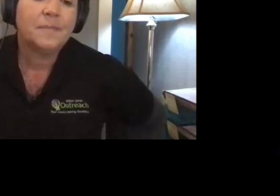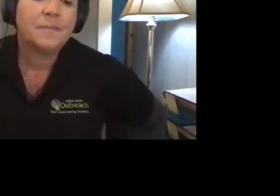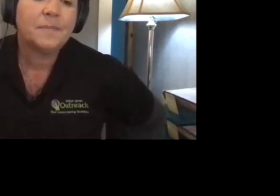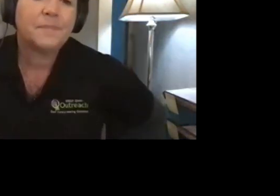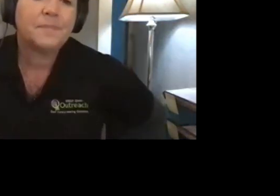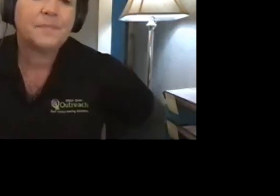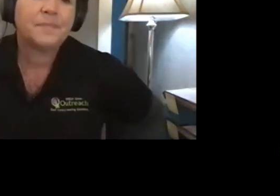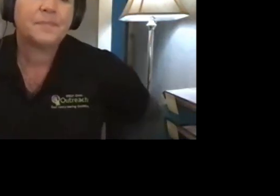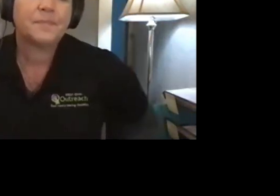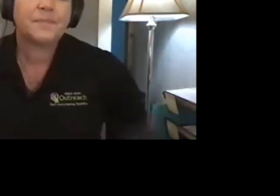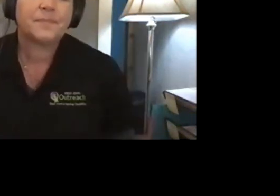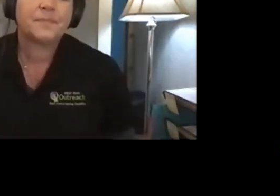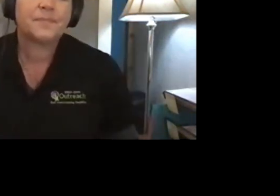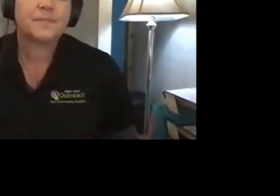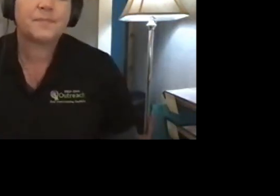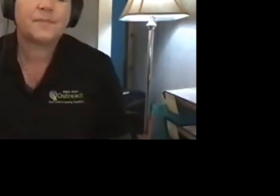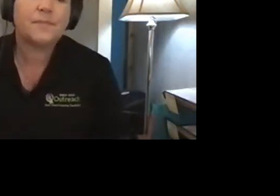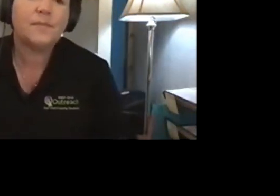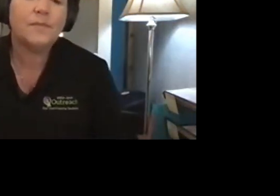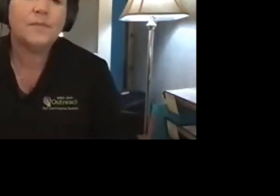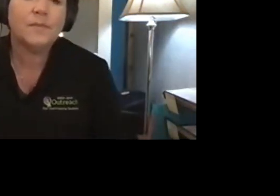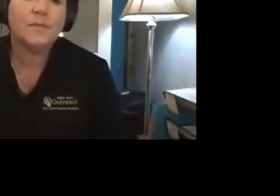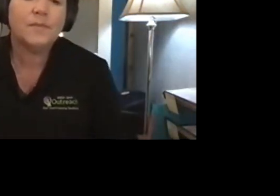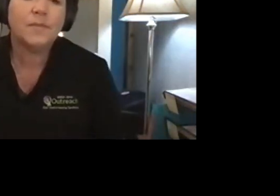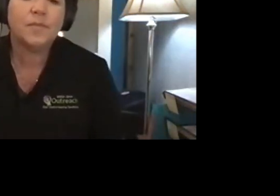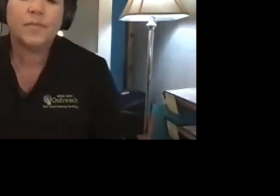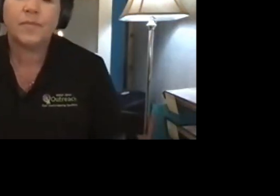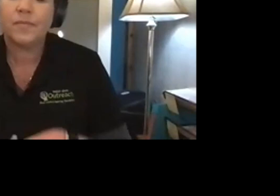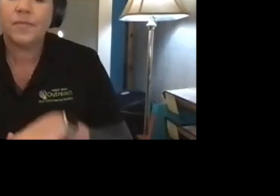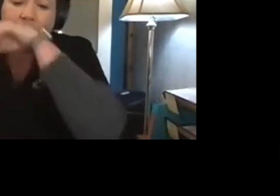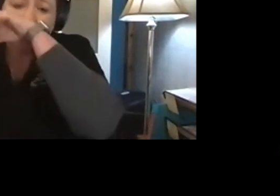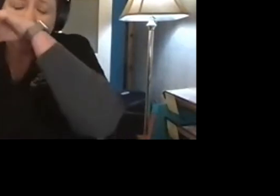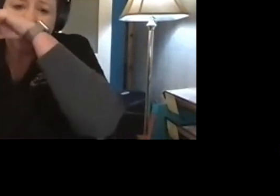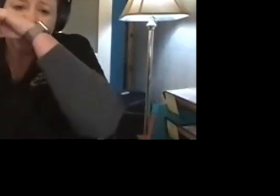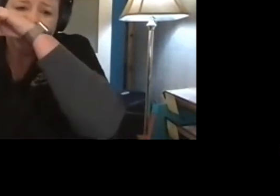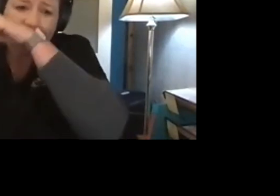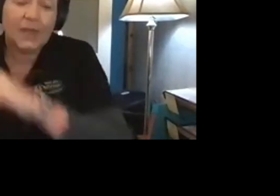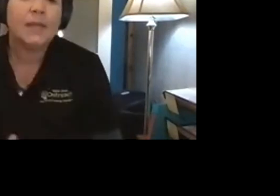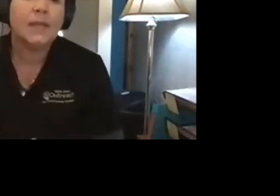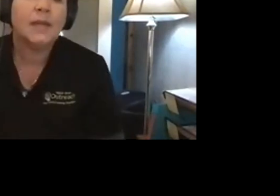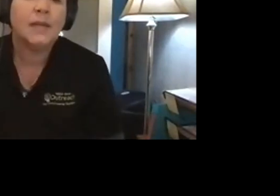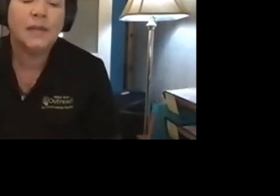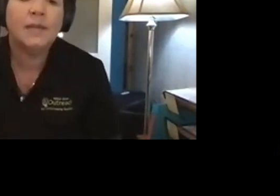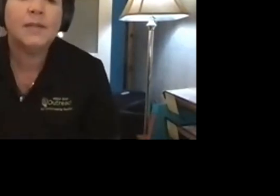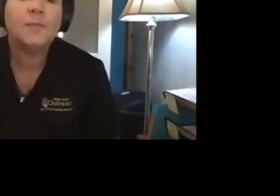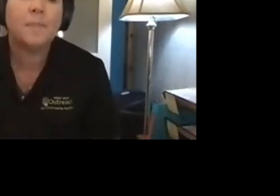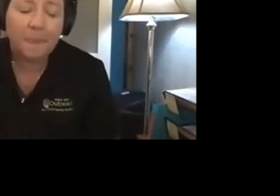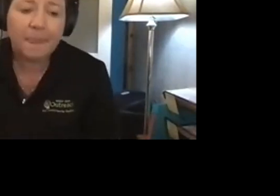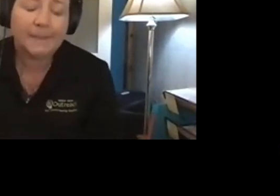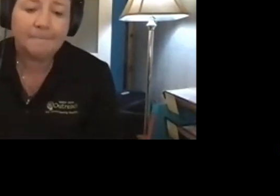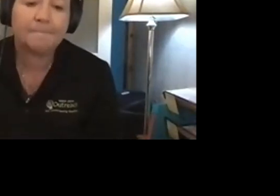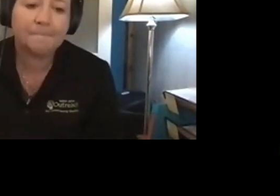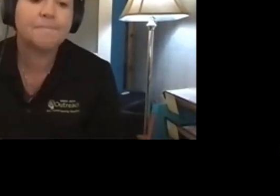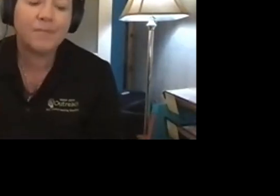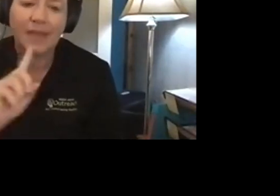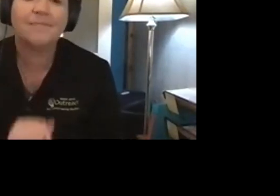Yep. So Heidi, the last thing we had in our information was about checking in on folks on their self-care. So